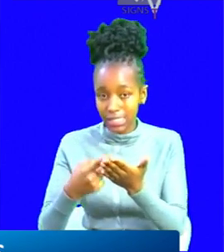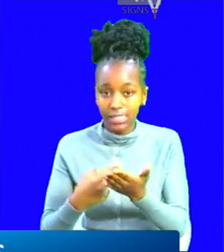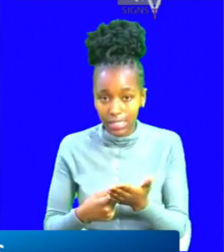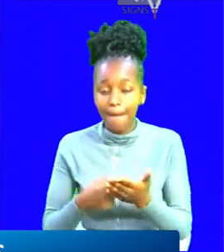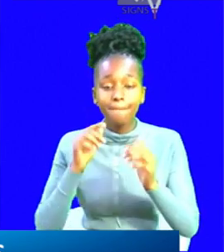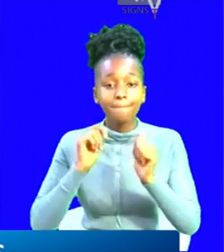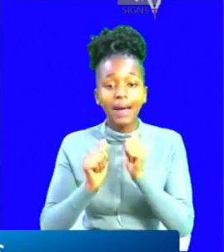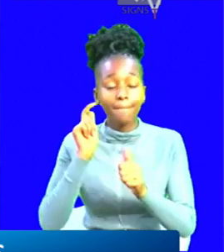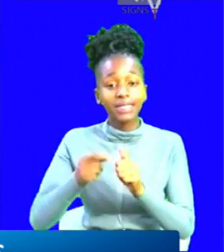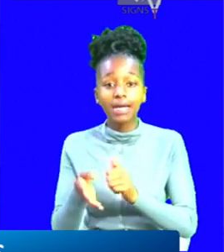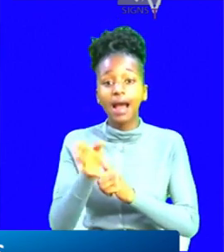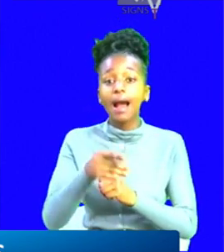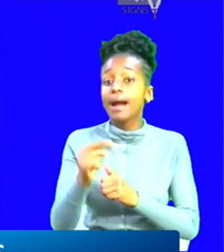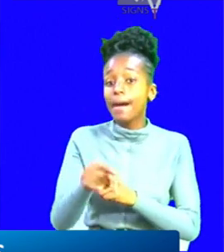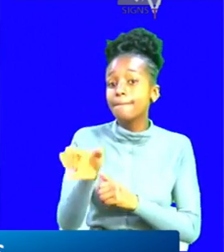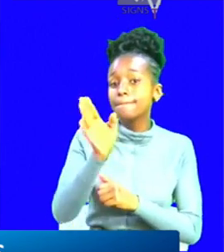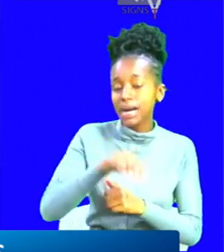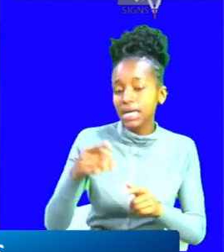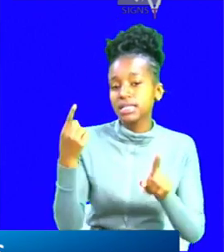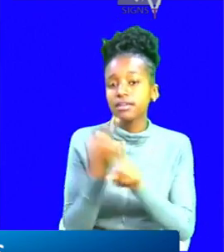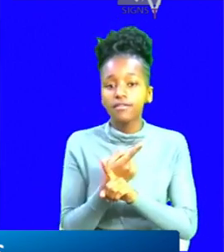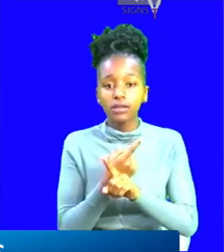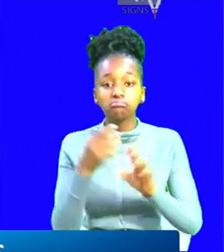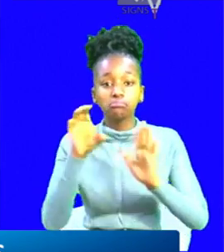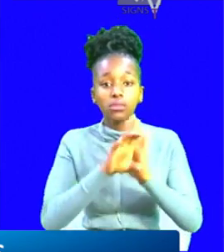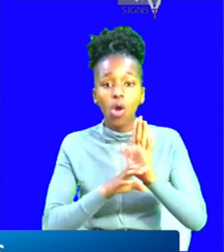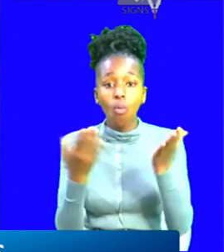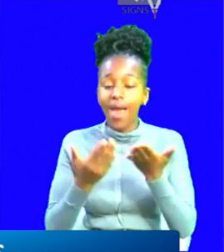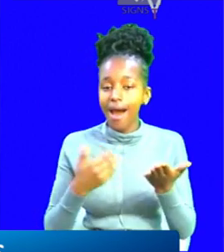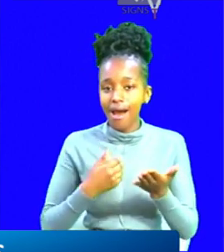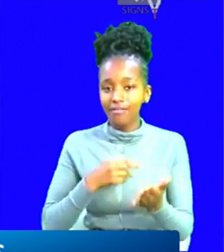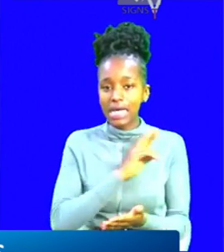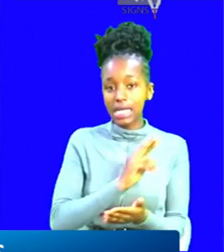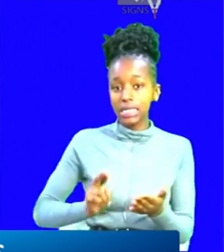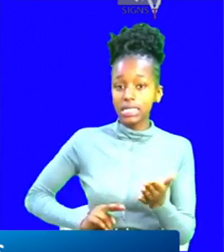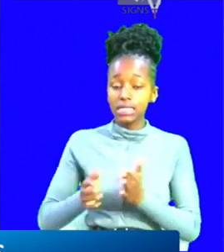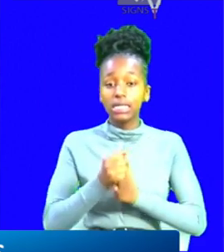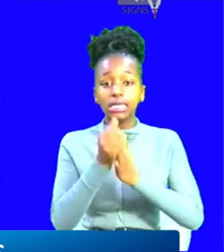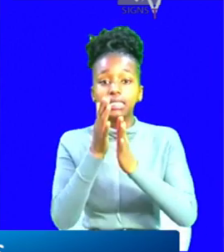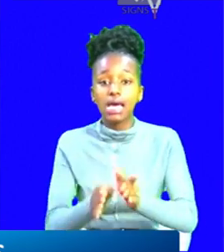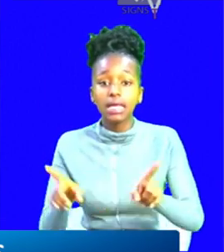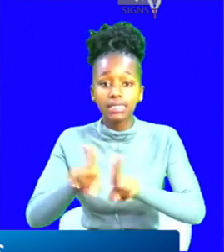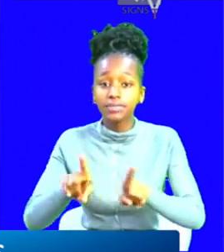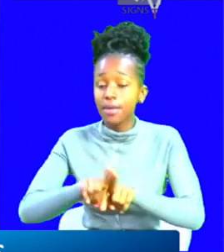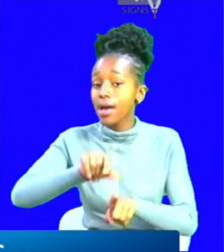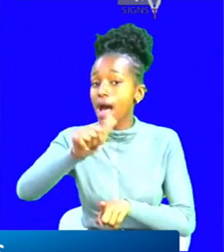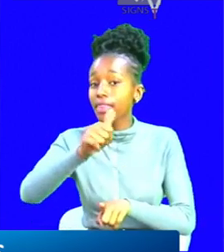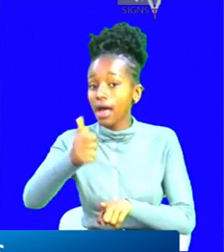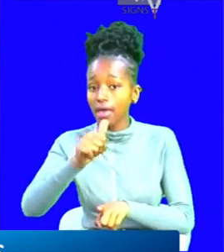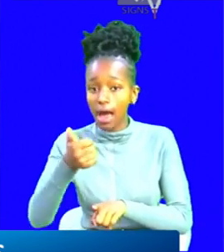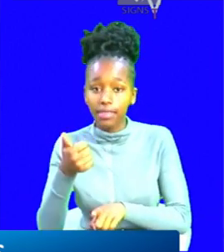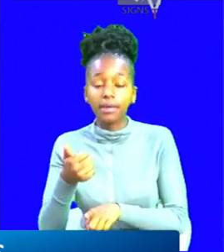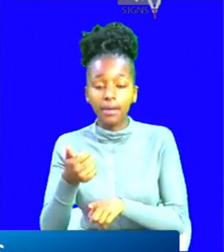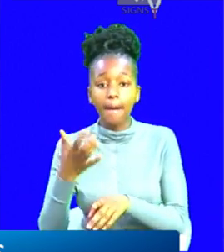context that brings on board the religious leaders and some eminent persons